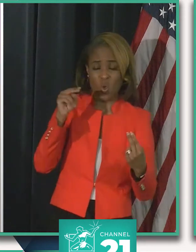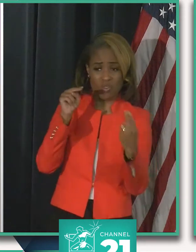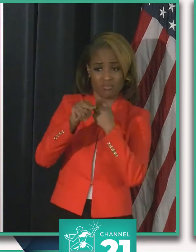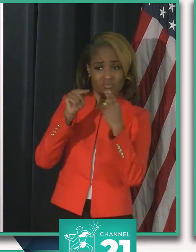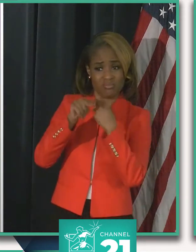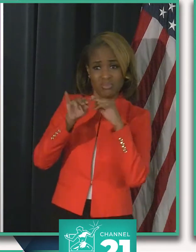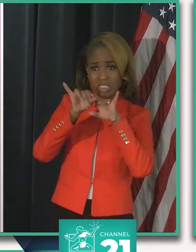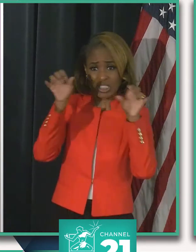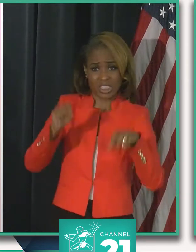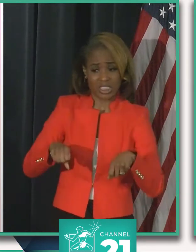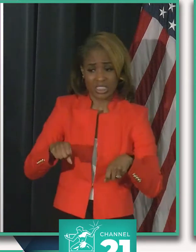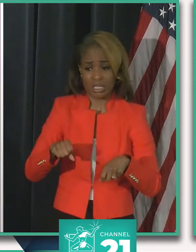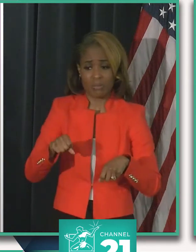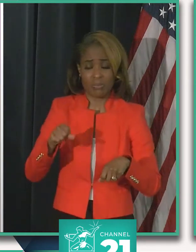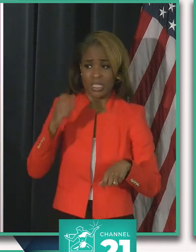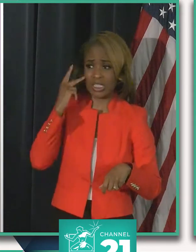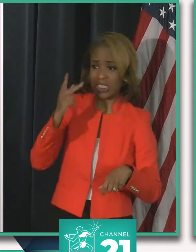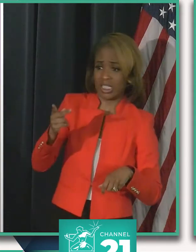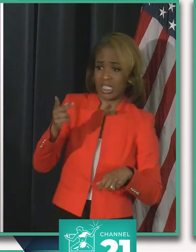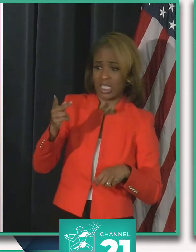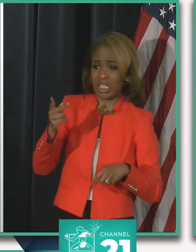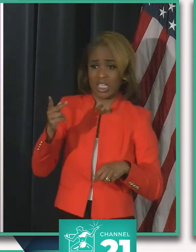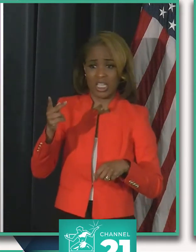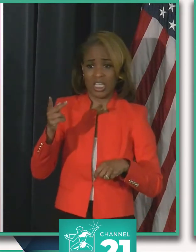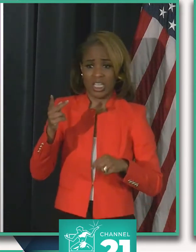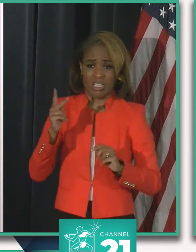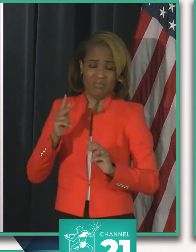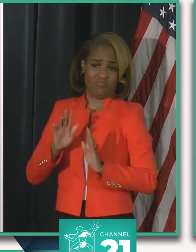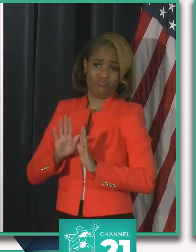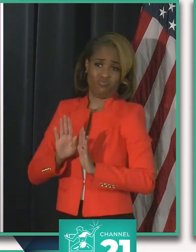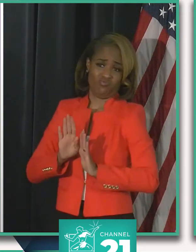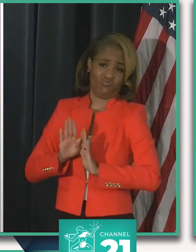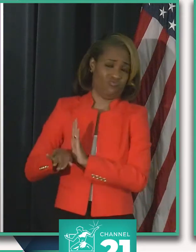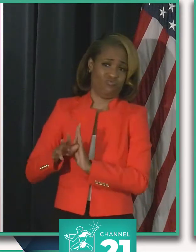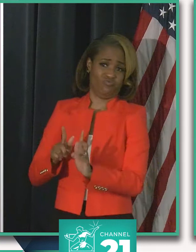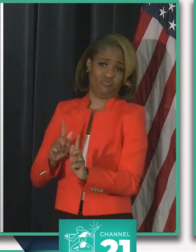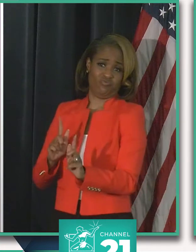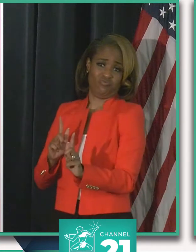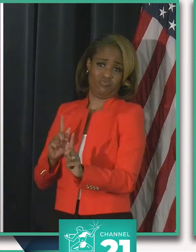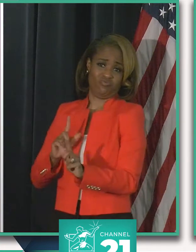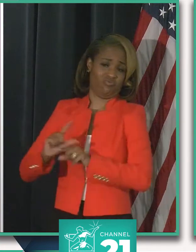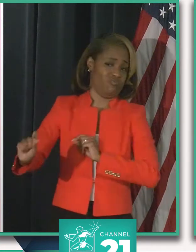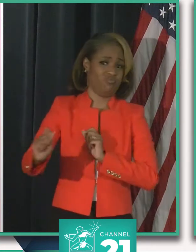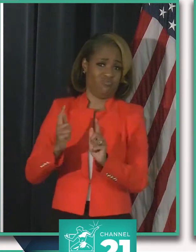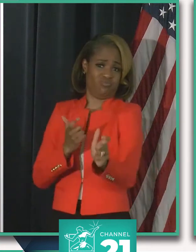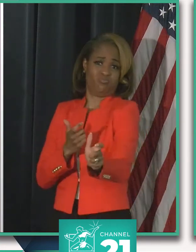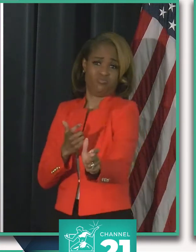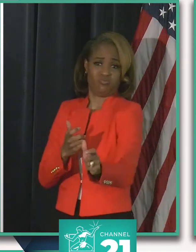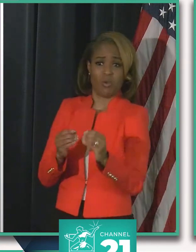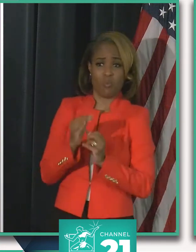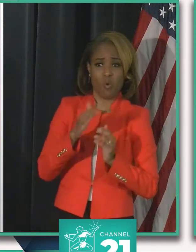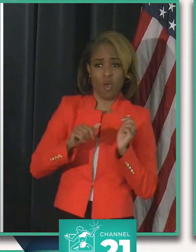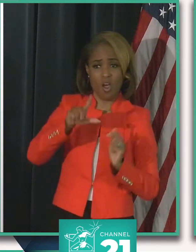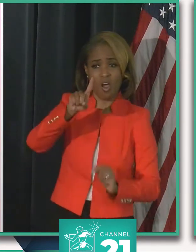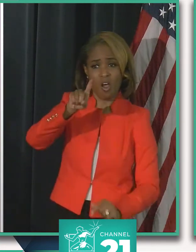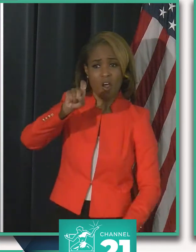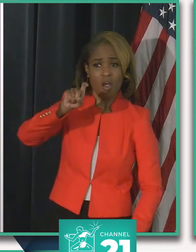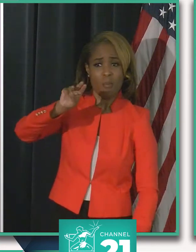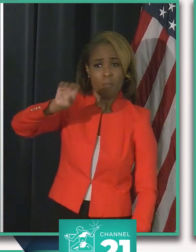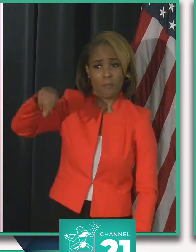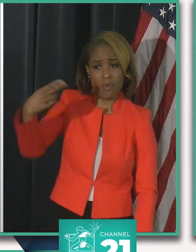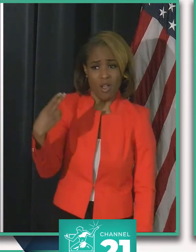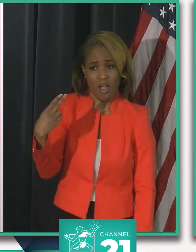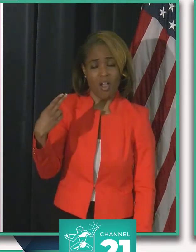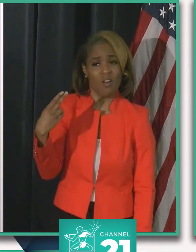systems and seeing some of these high-performance cars traveling at speeds in excess of 100 miles an hour. I have